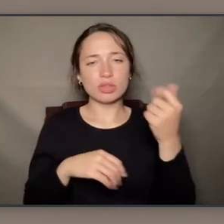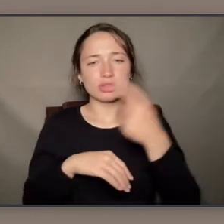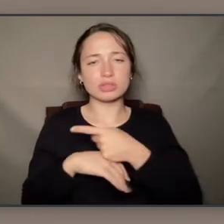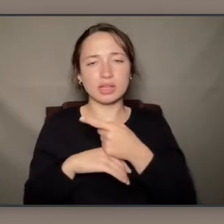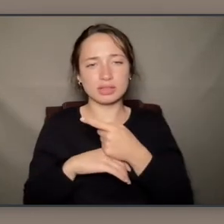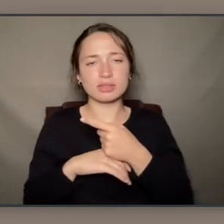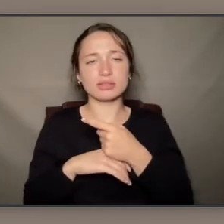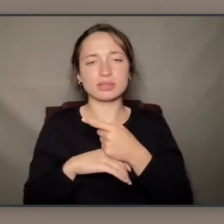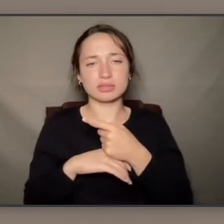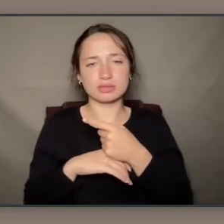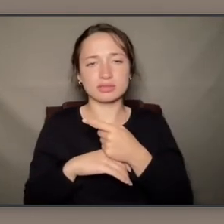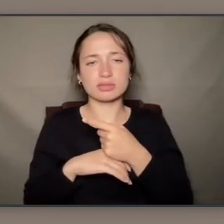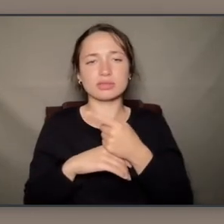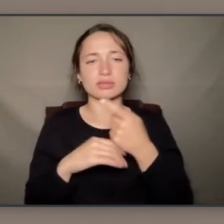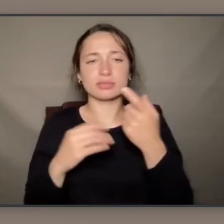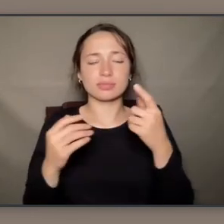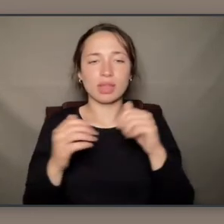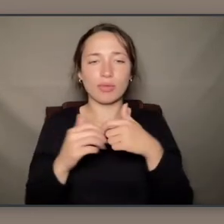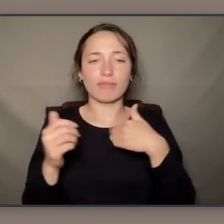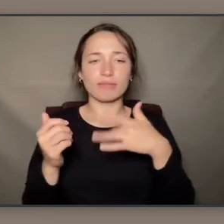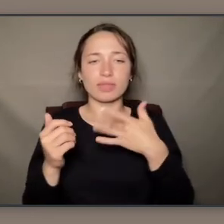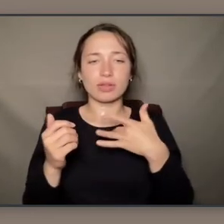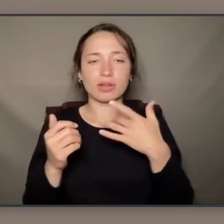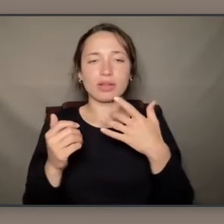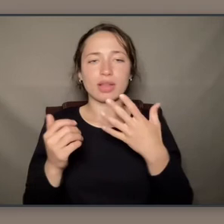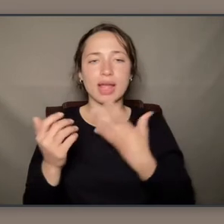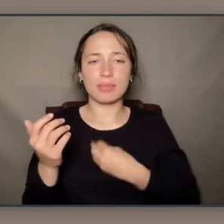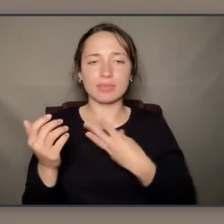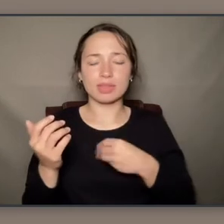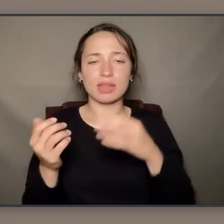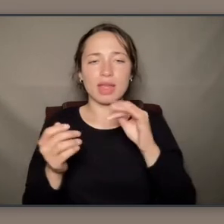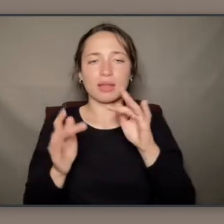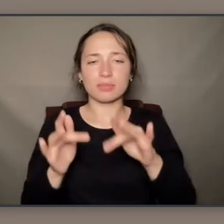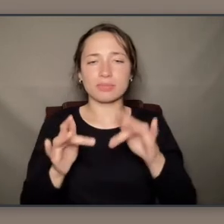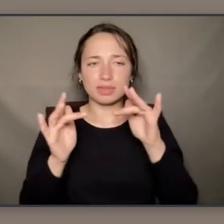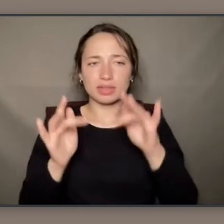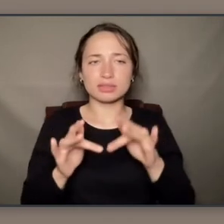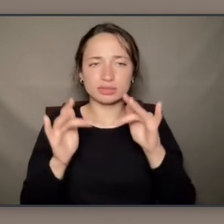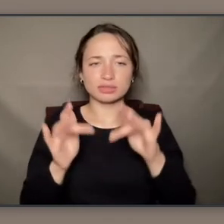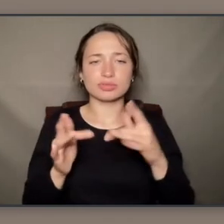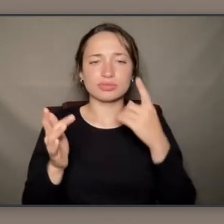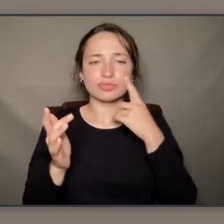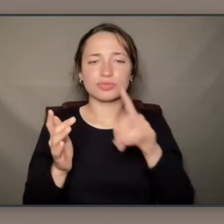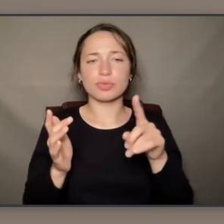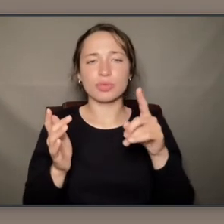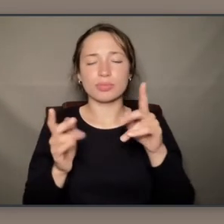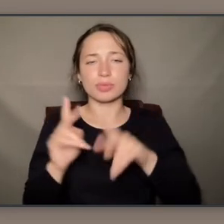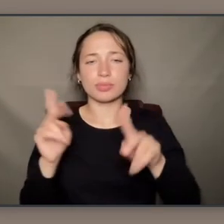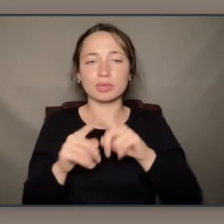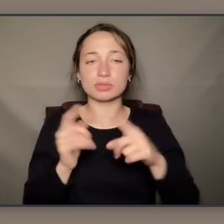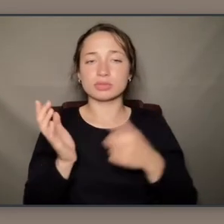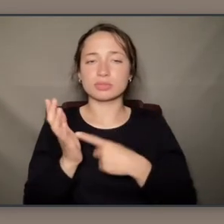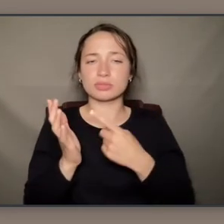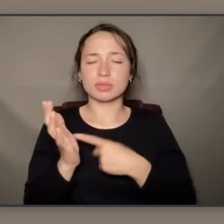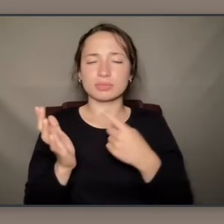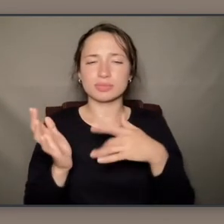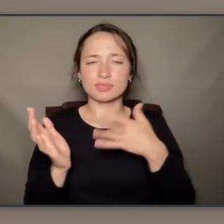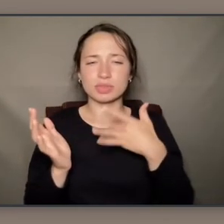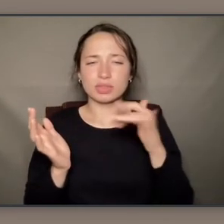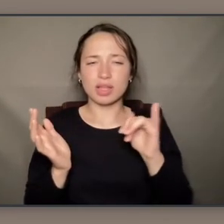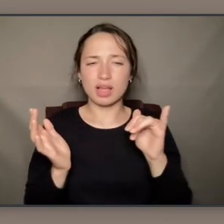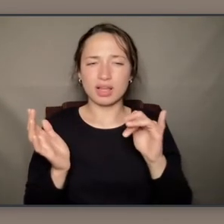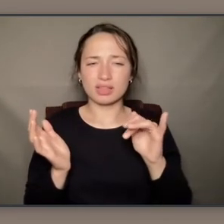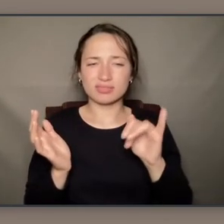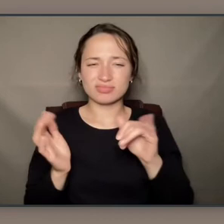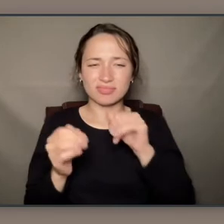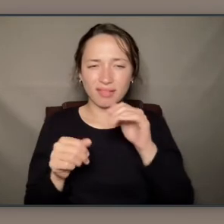we were talking about this the other day, about how I feel empathy and compassion for people, but sometimes I honestly